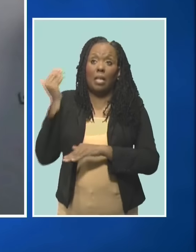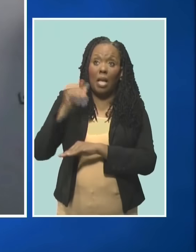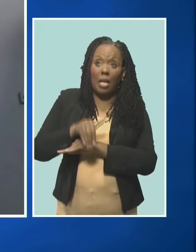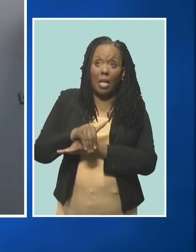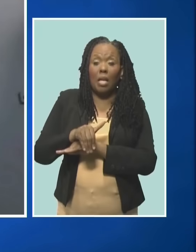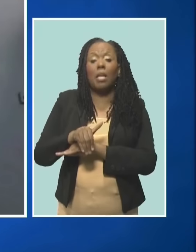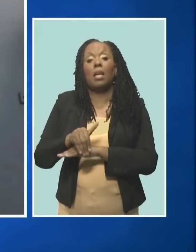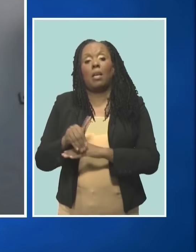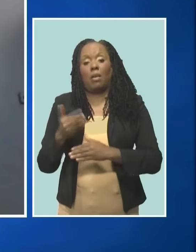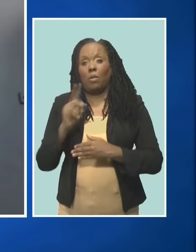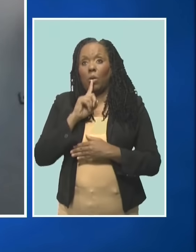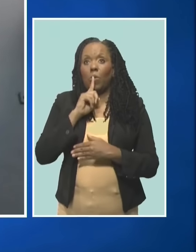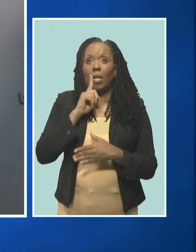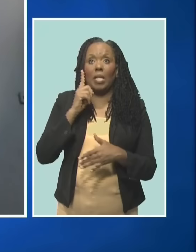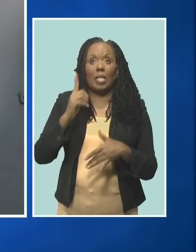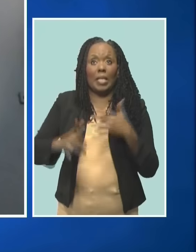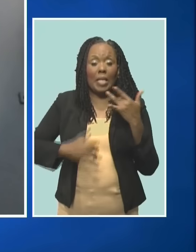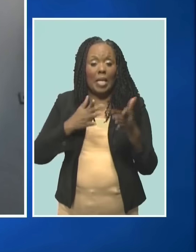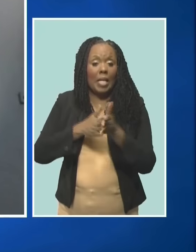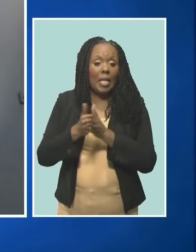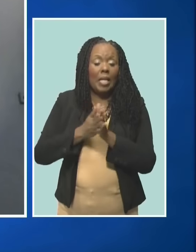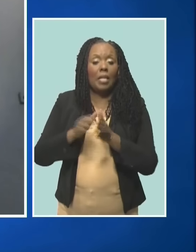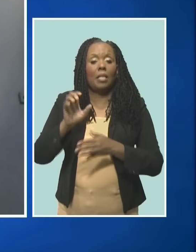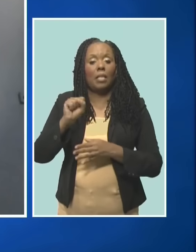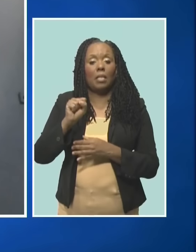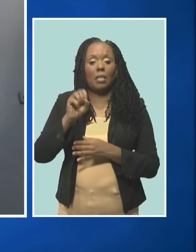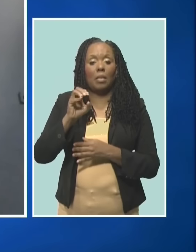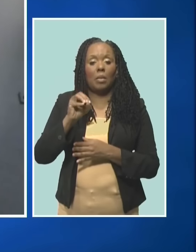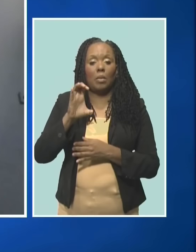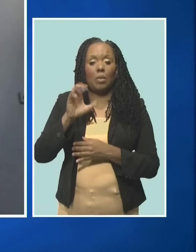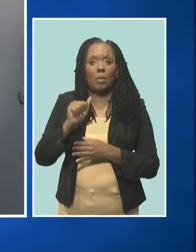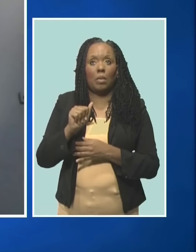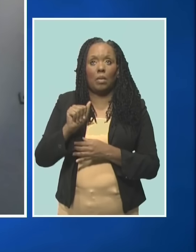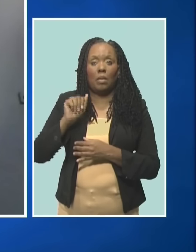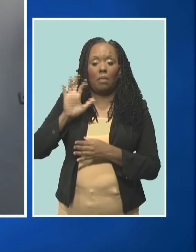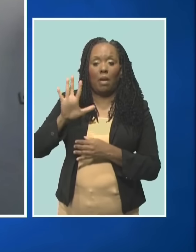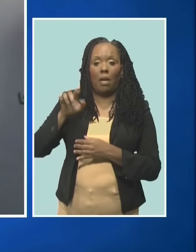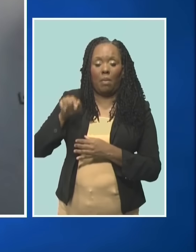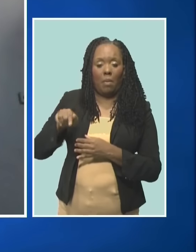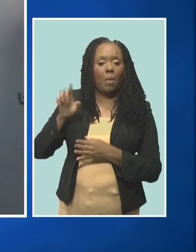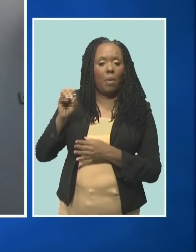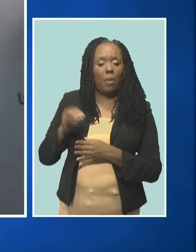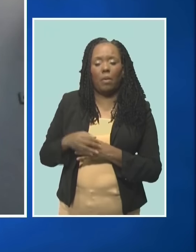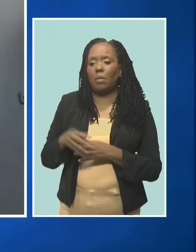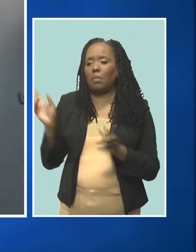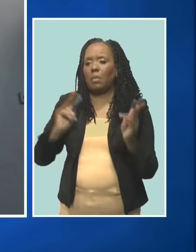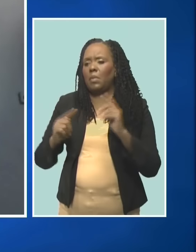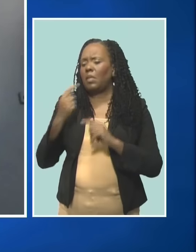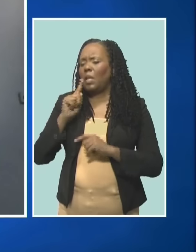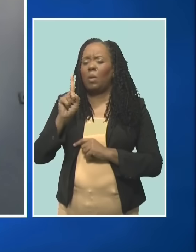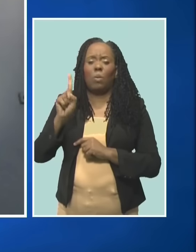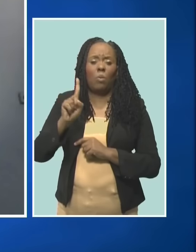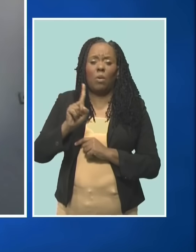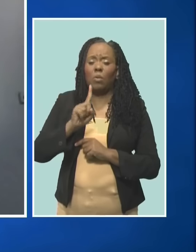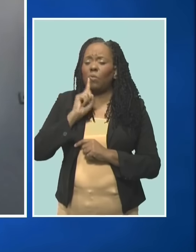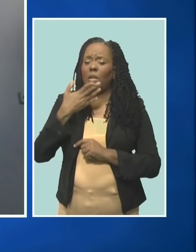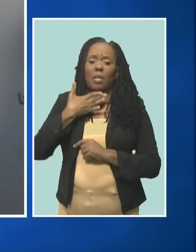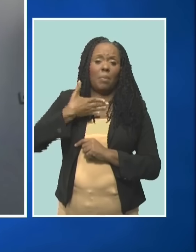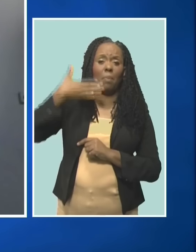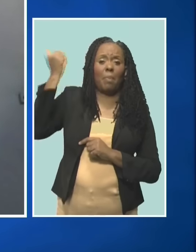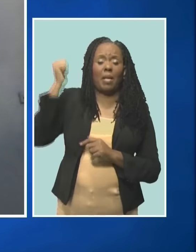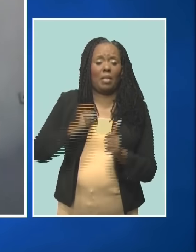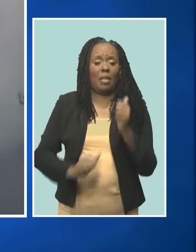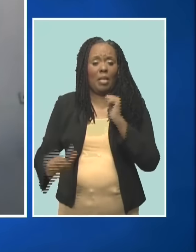had an exciting Soca 5.0, which from all reports, people have said was one of the best shows ever for